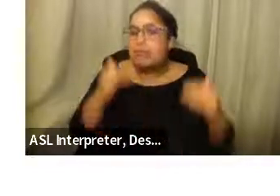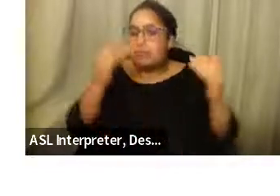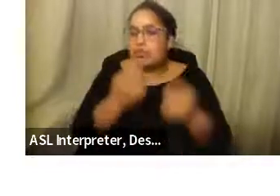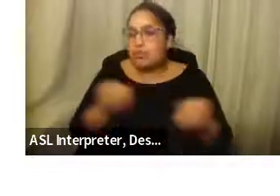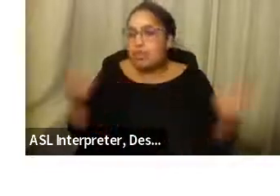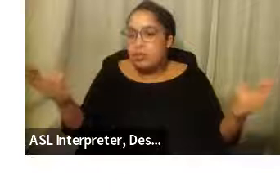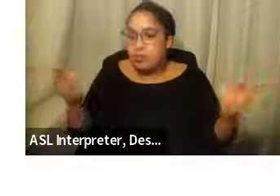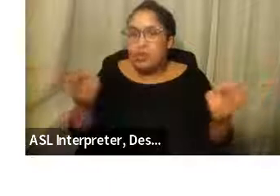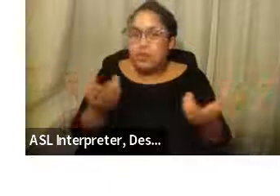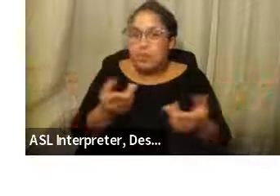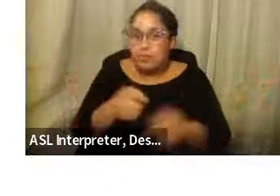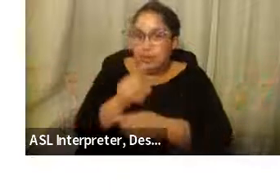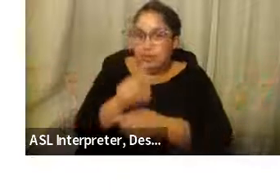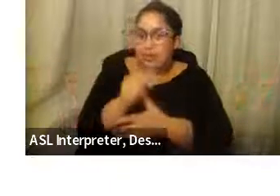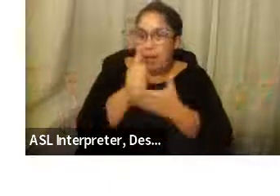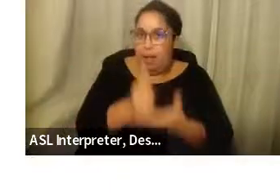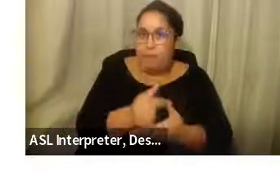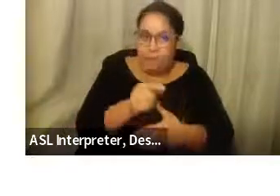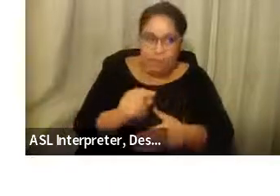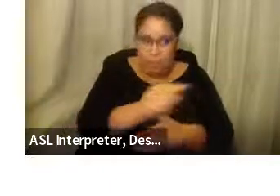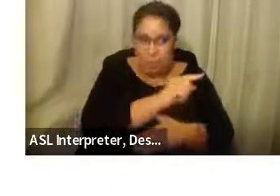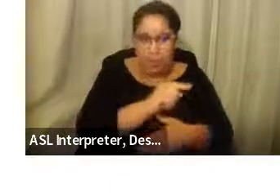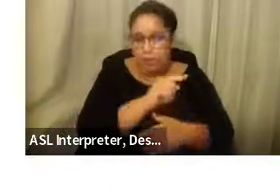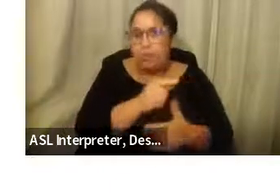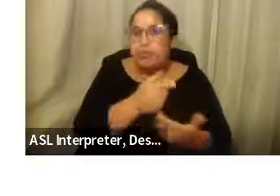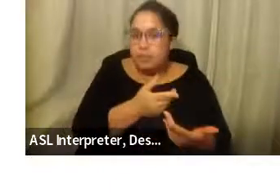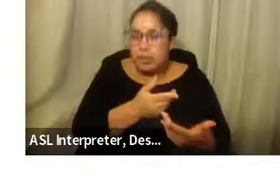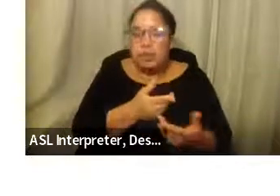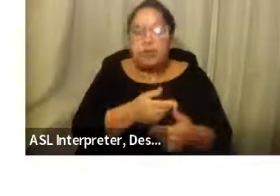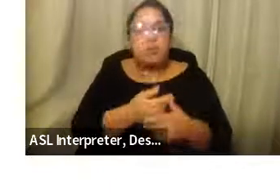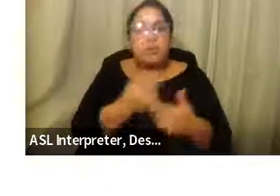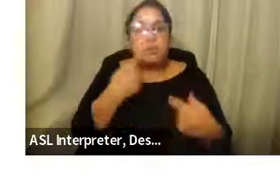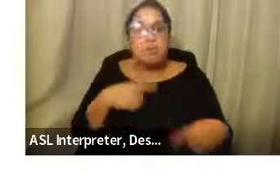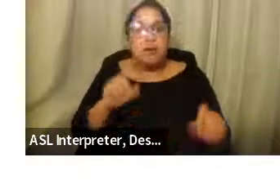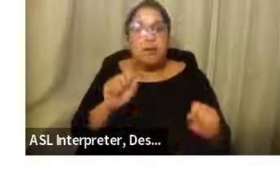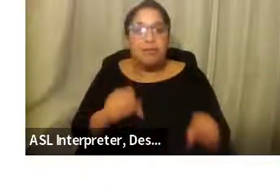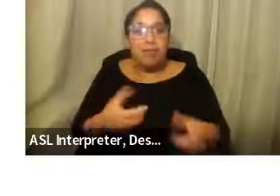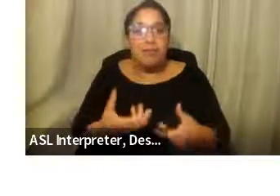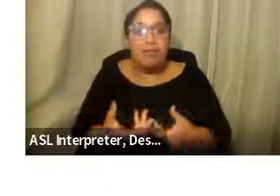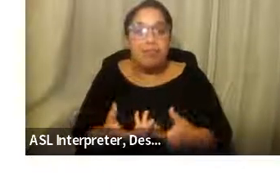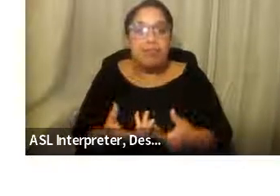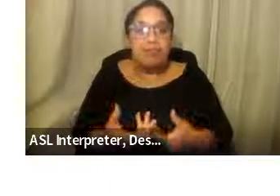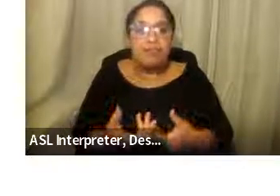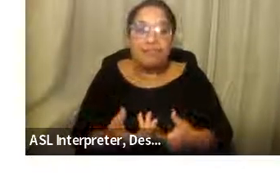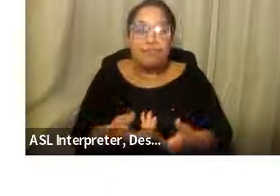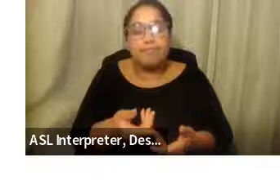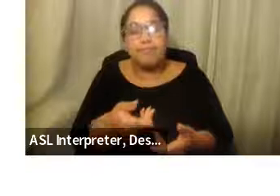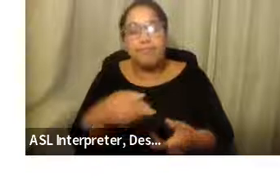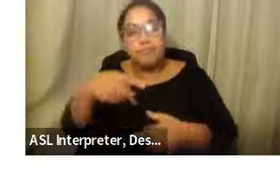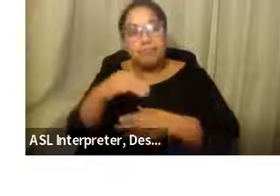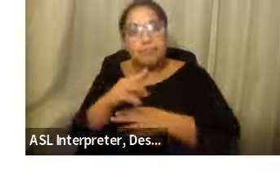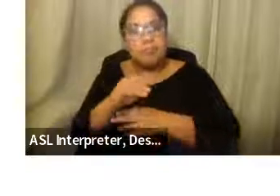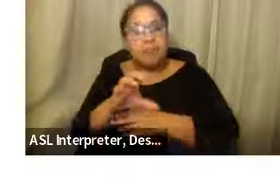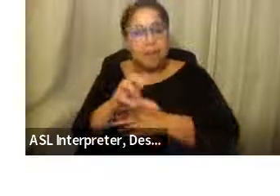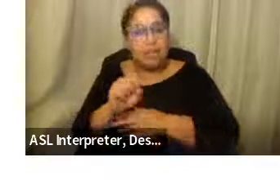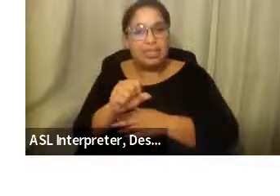resource that is needed to help these people. And I think once we can engage with the community